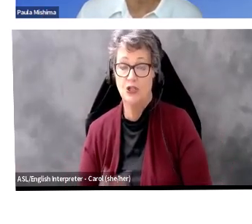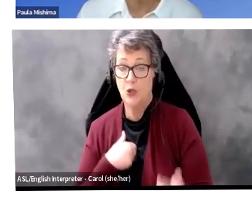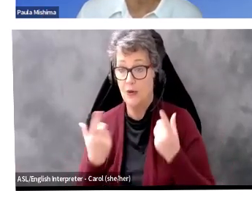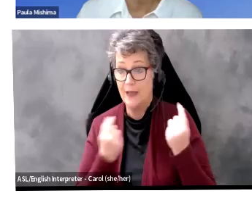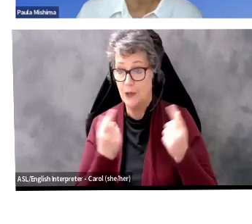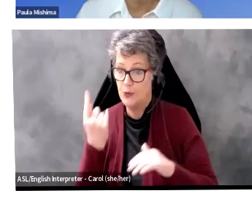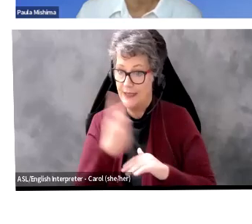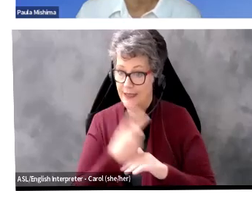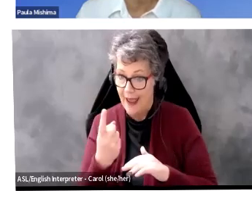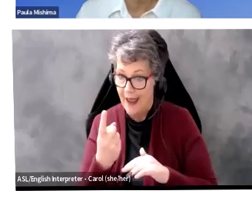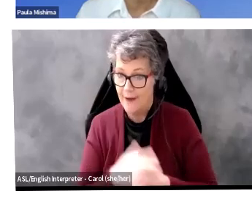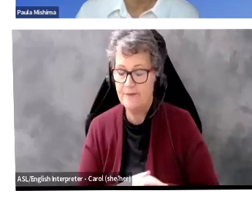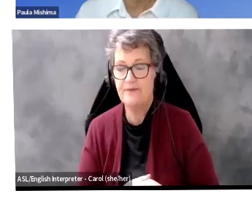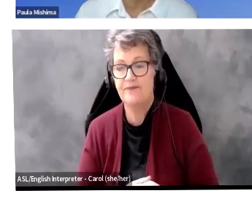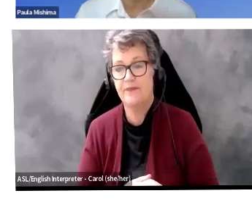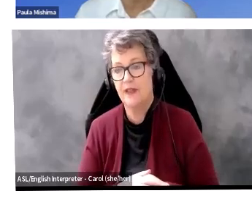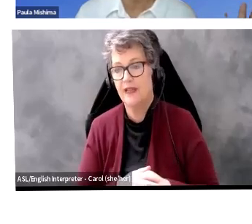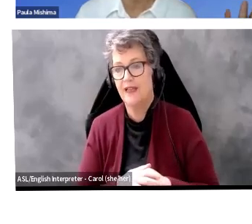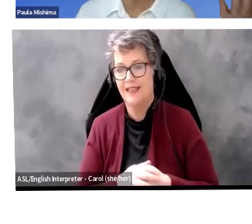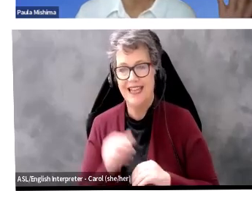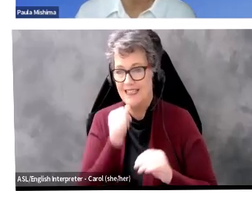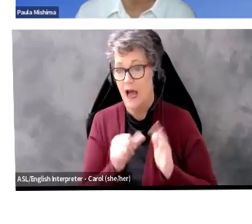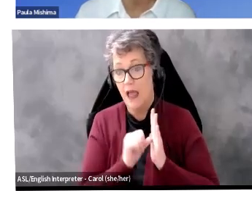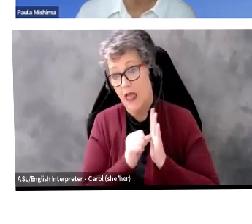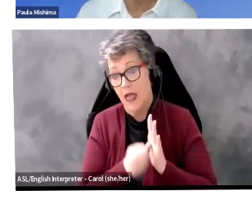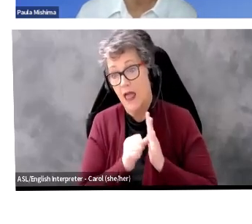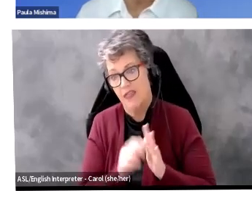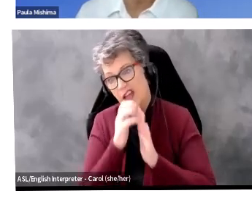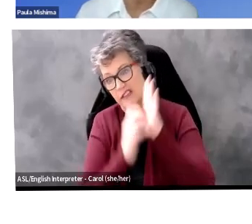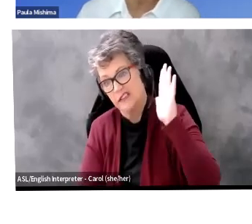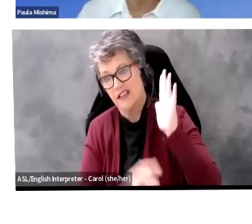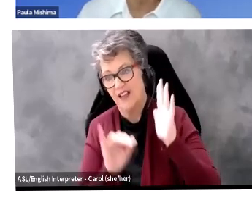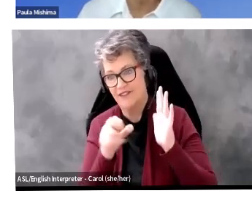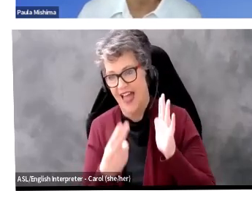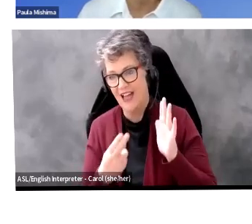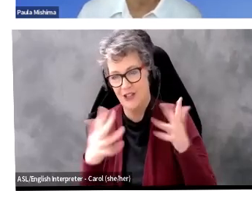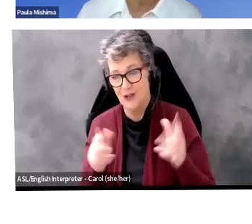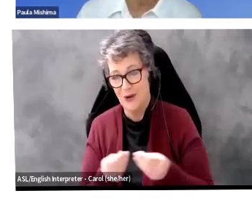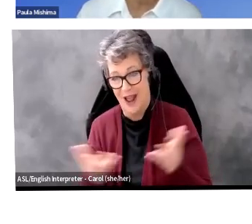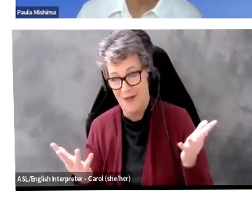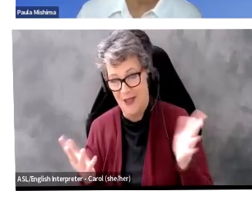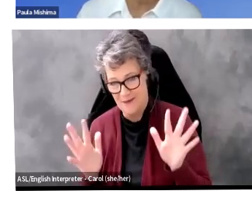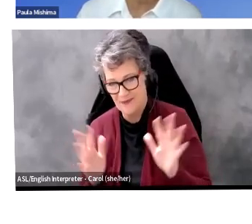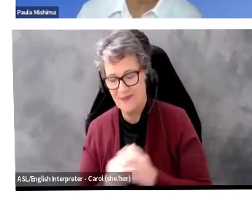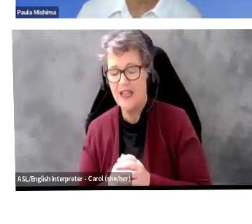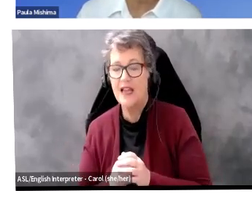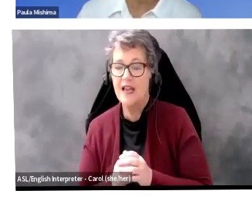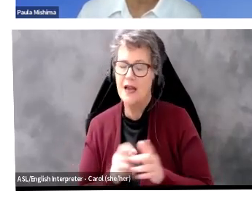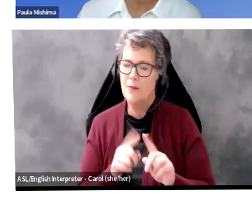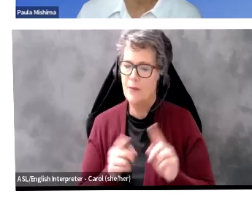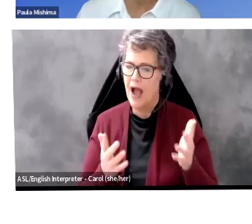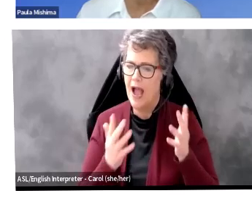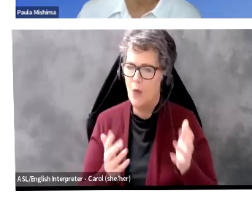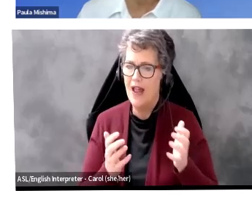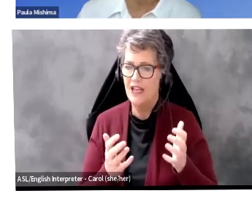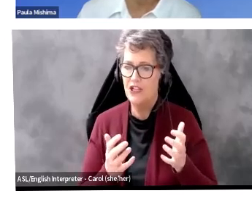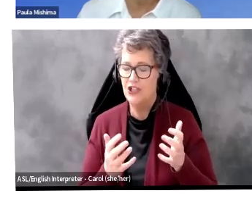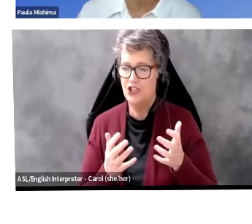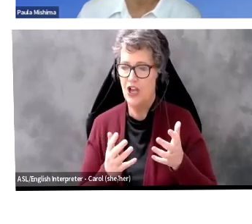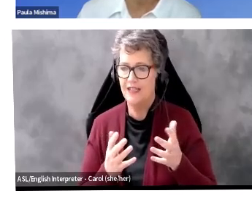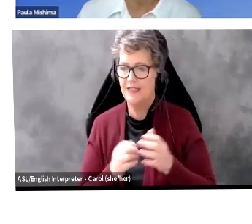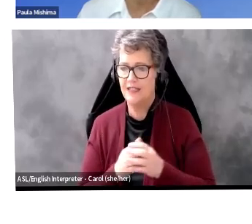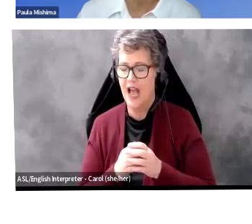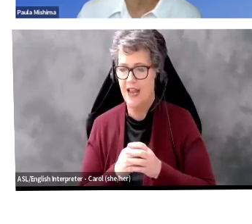do today is not kind of reiterate that huge long flash that's already out there, but I wanted to kind of just